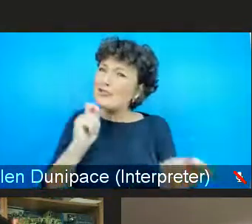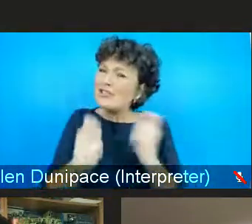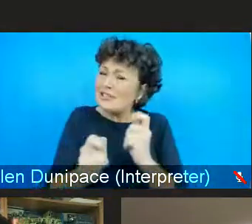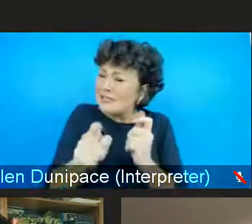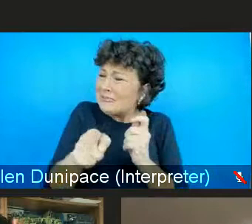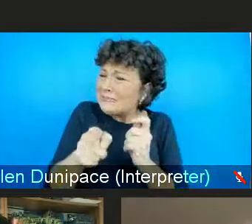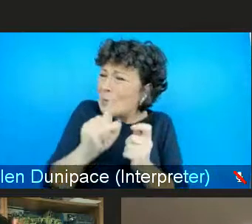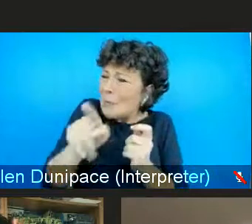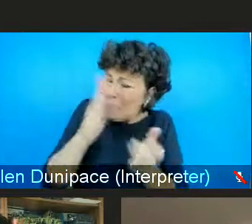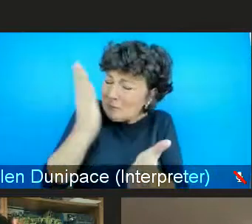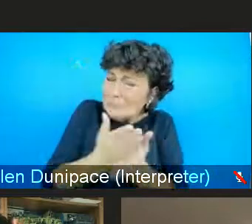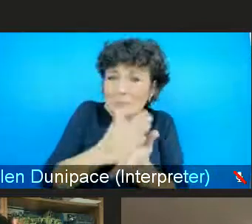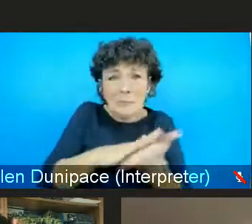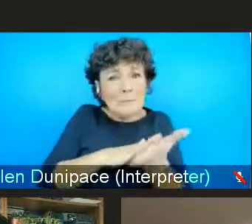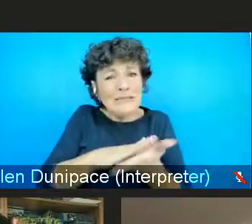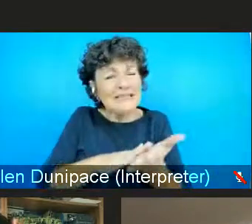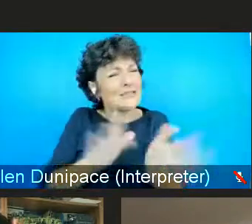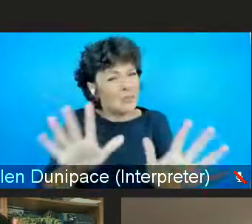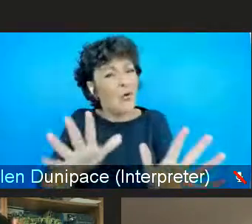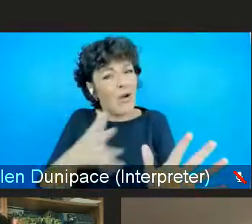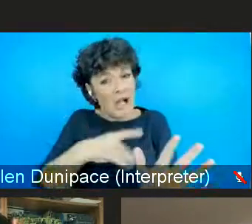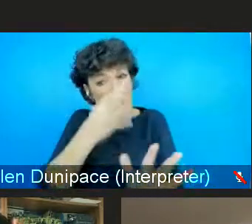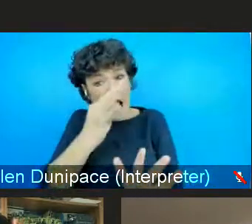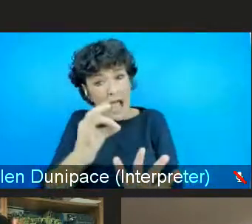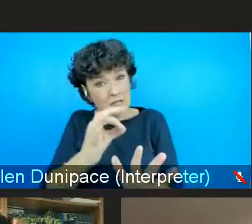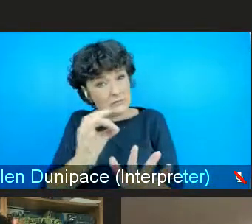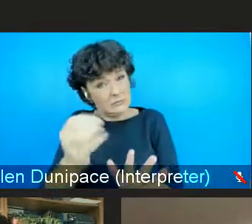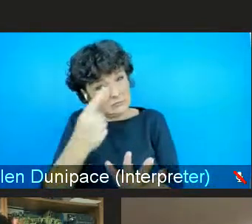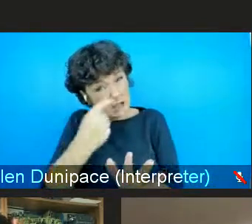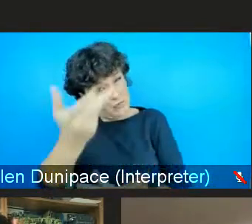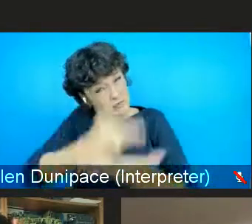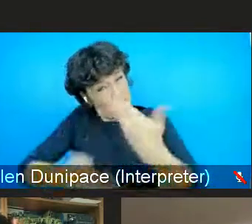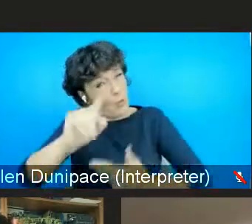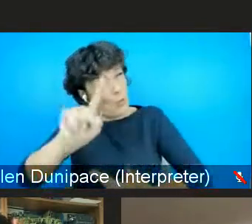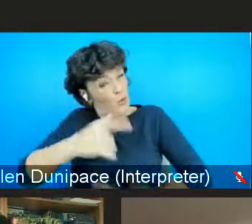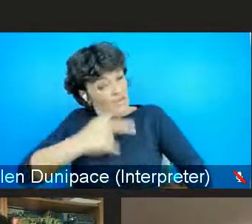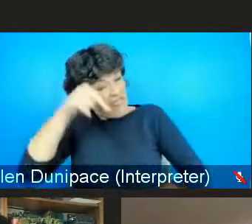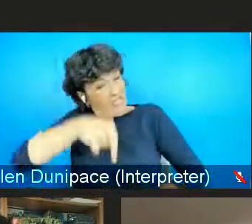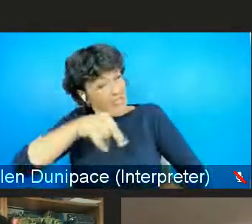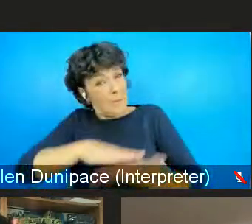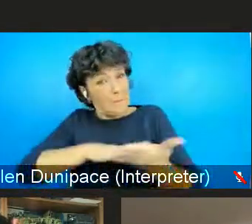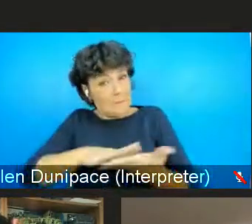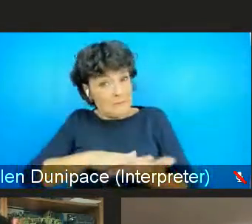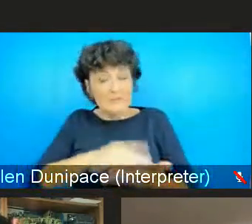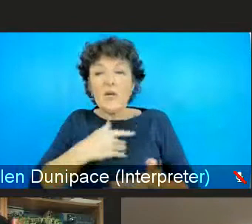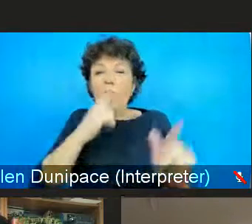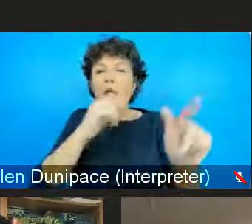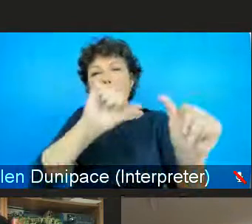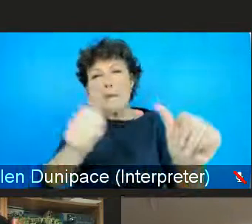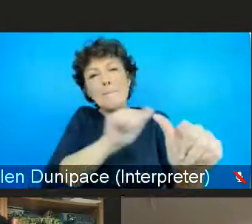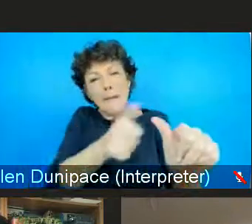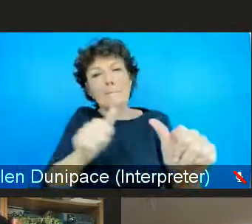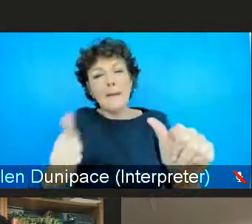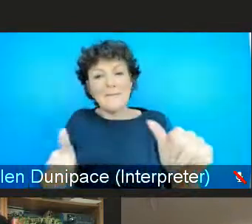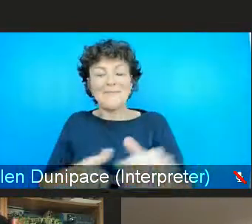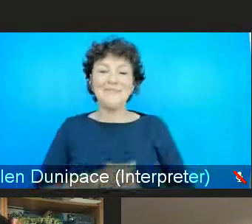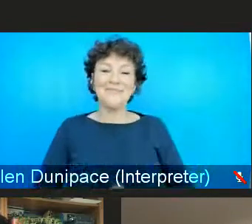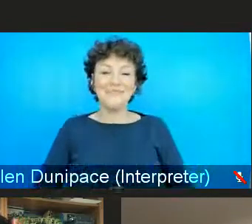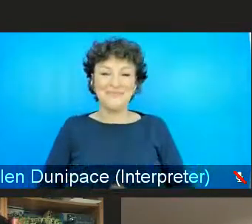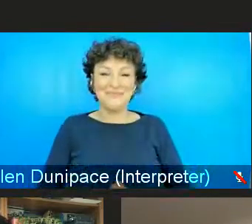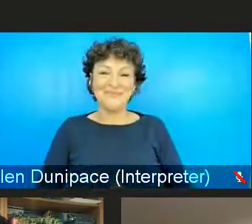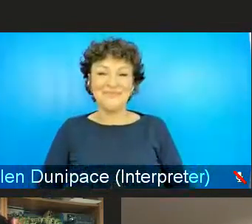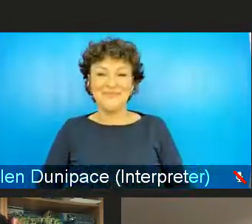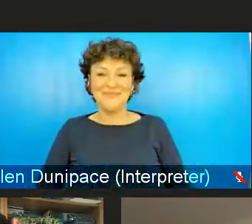the panellists to give their definitions, and I'll come to Dr. Malik first of all, then Professor Ski, then Councillor Miller. So Dr. Malik.